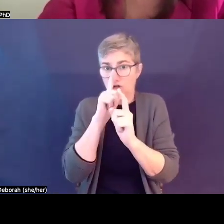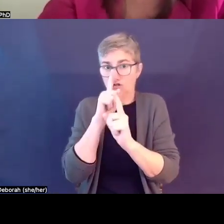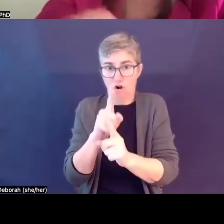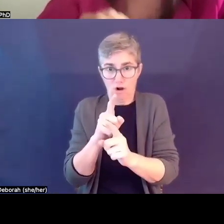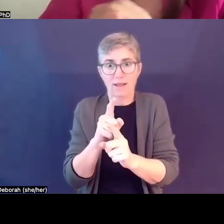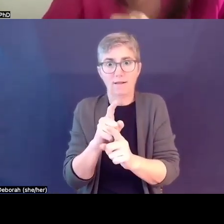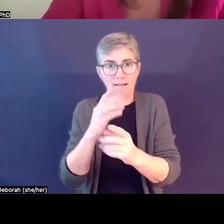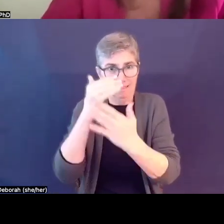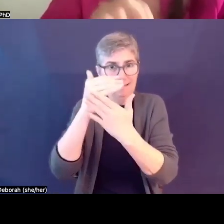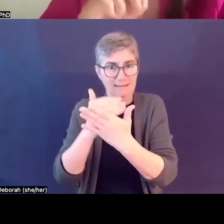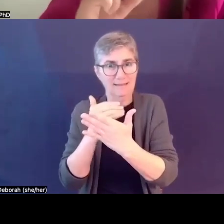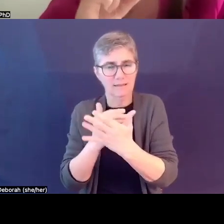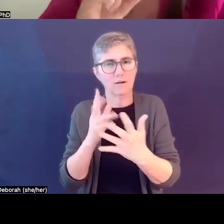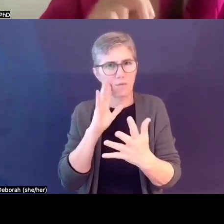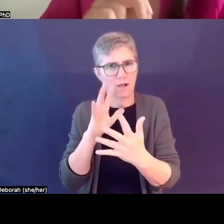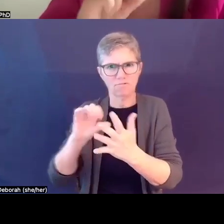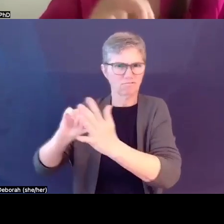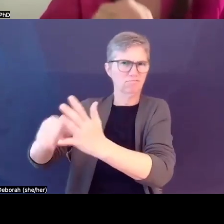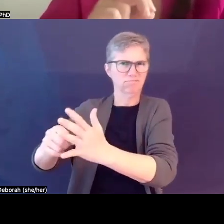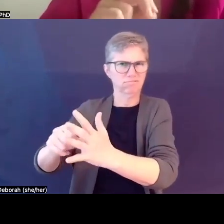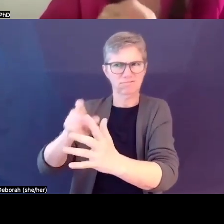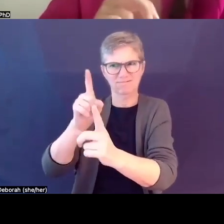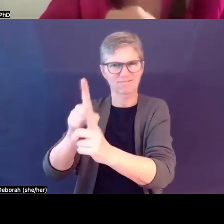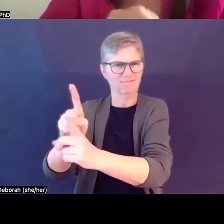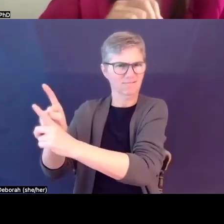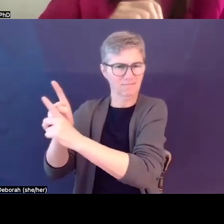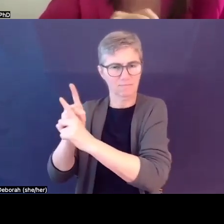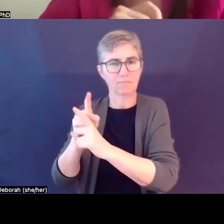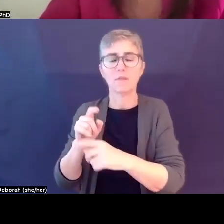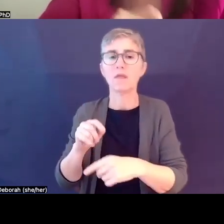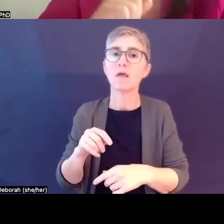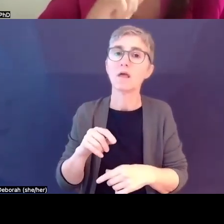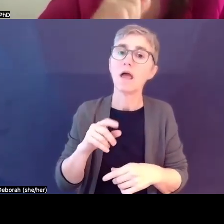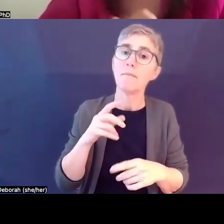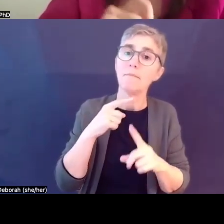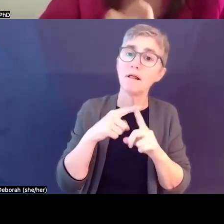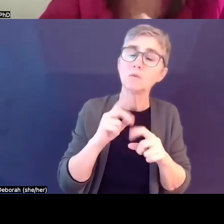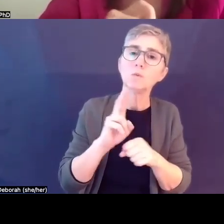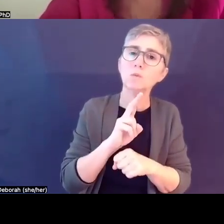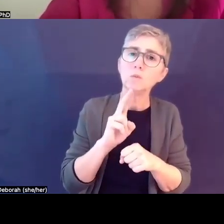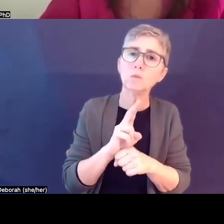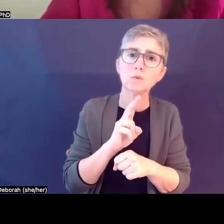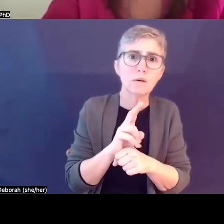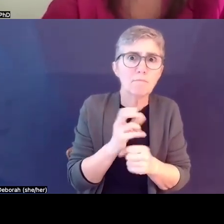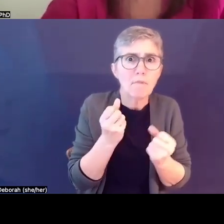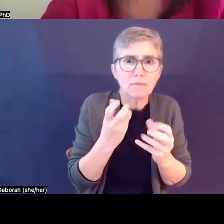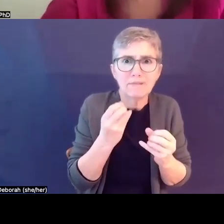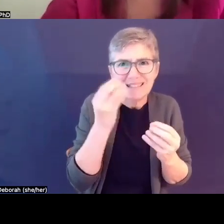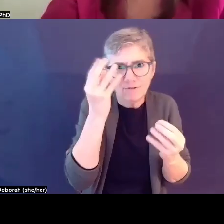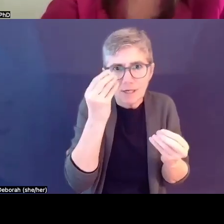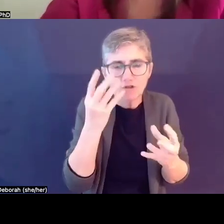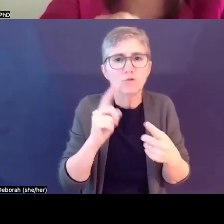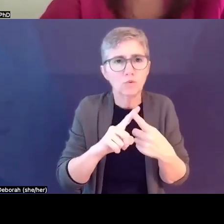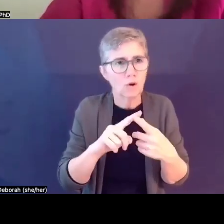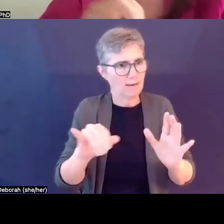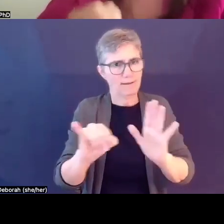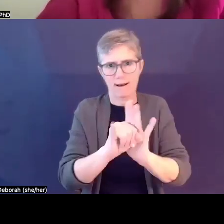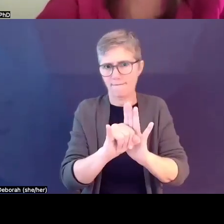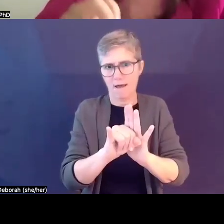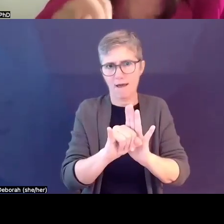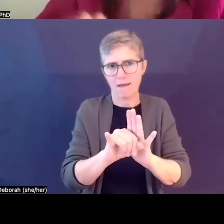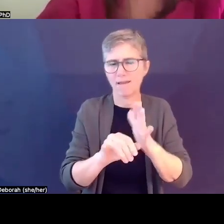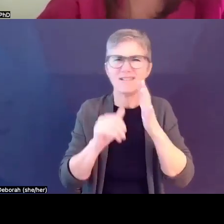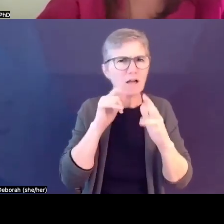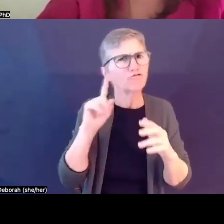slides. One more point, we use multiple sources of information to identify specific change targets. We do not rely on surveys